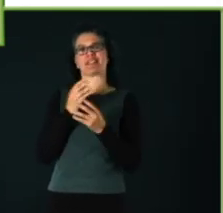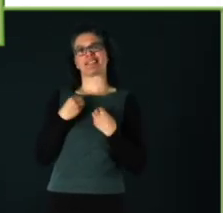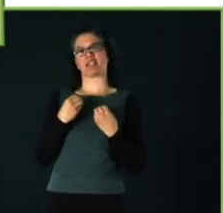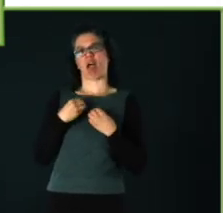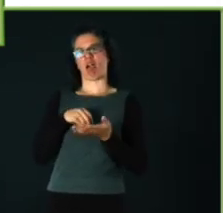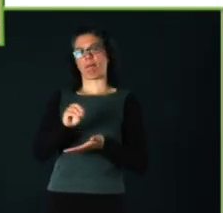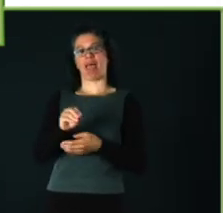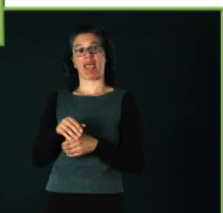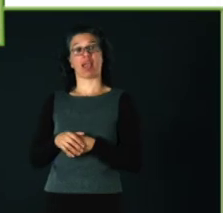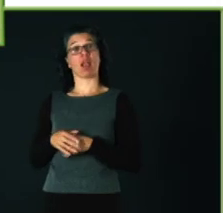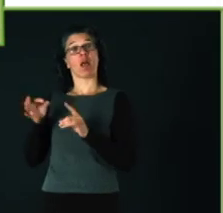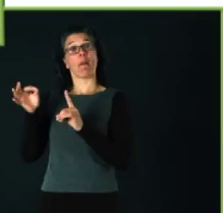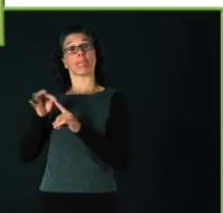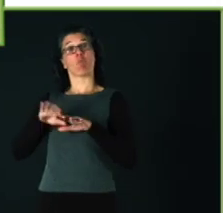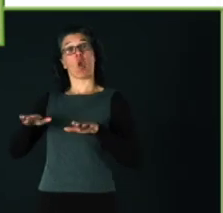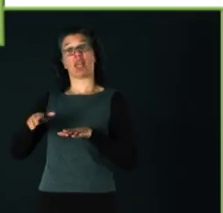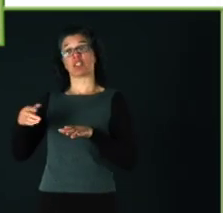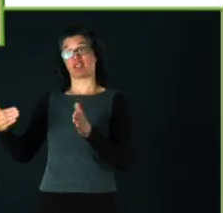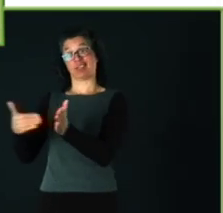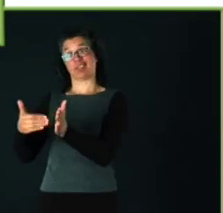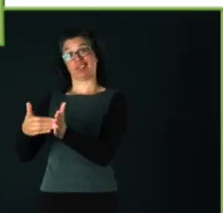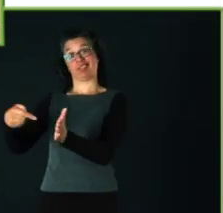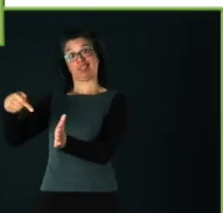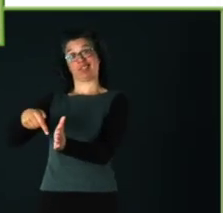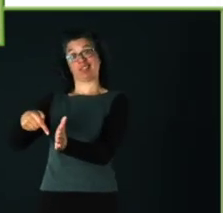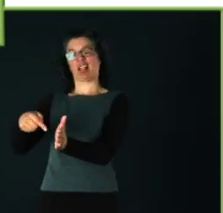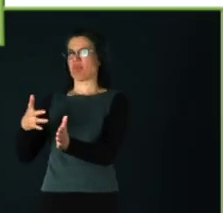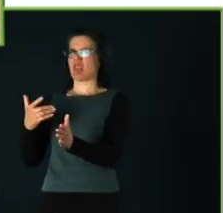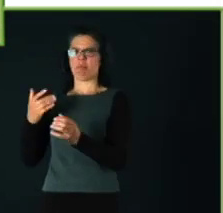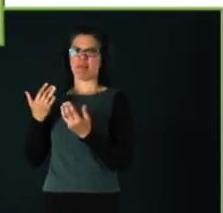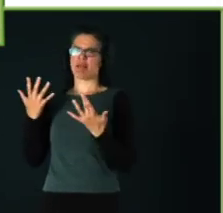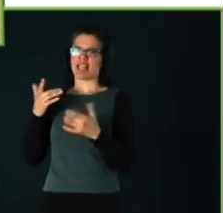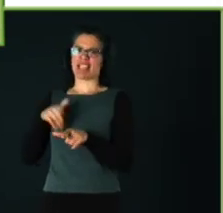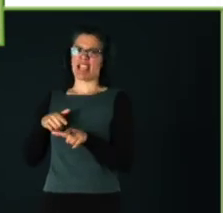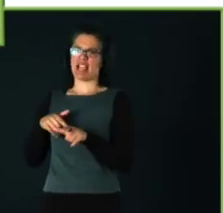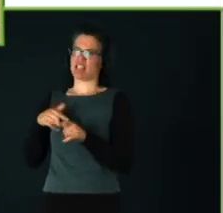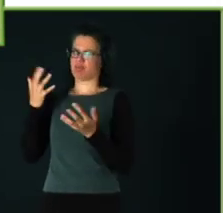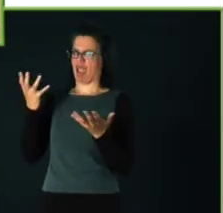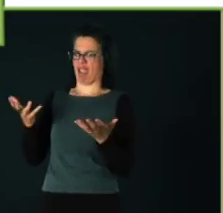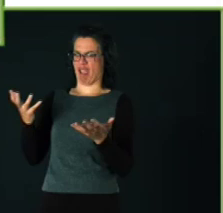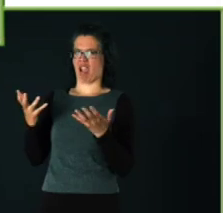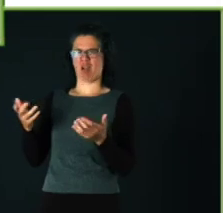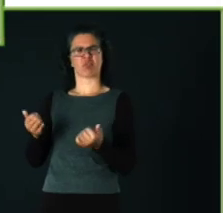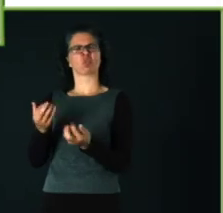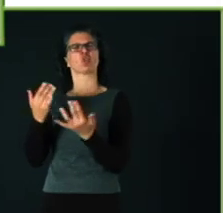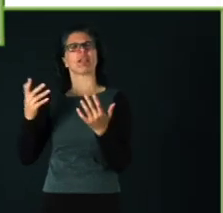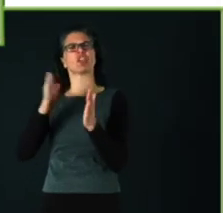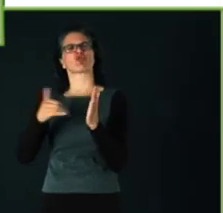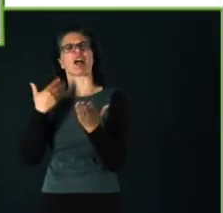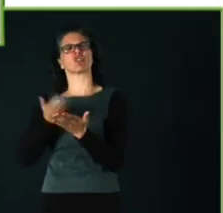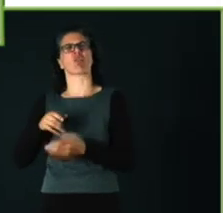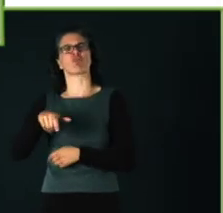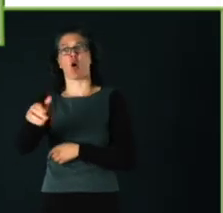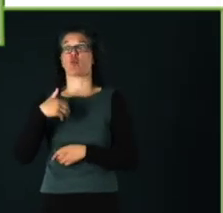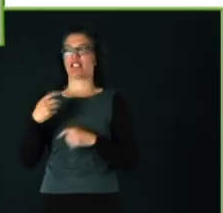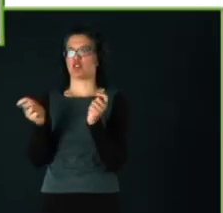Turnoff. This has been on the agenda for many, many years now. With all the increases of trucks on the road, we need to change it in a